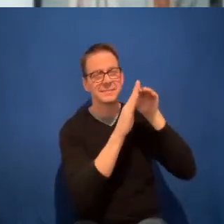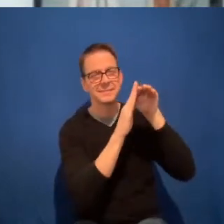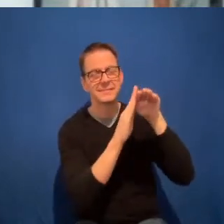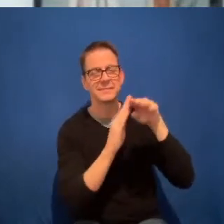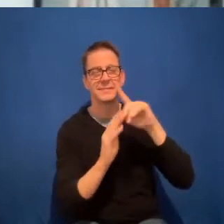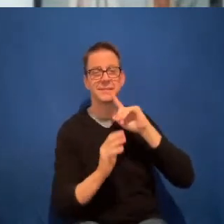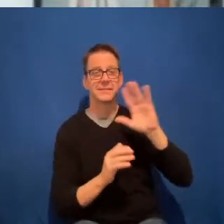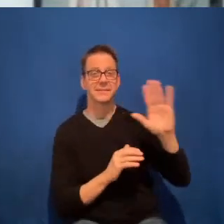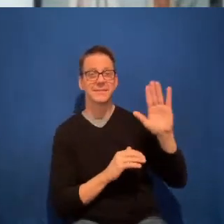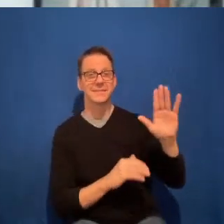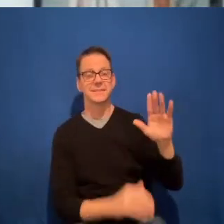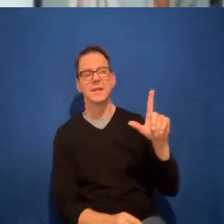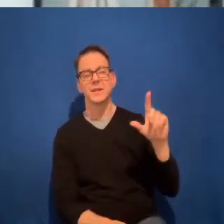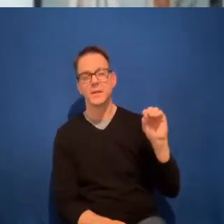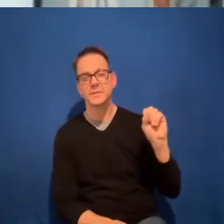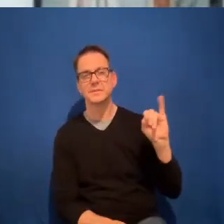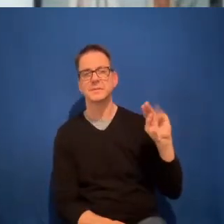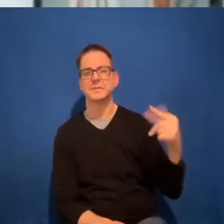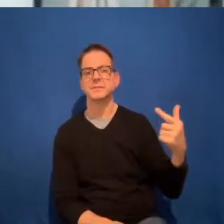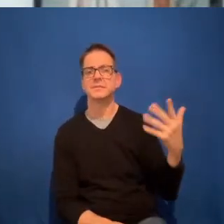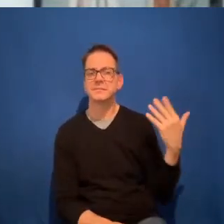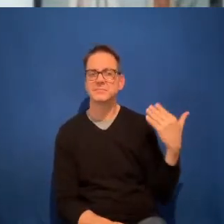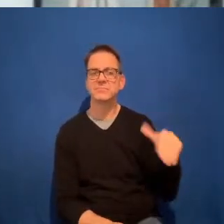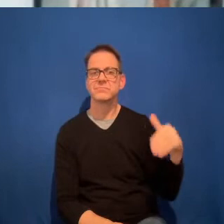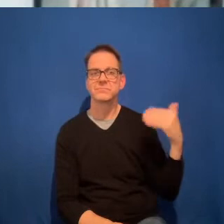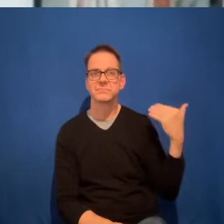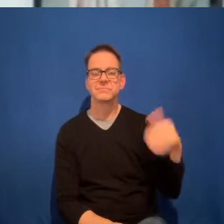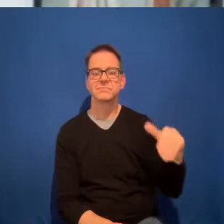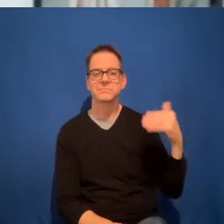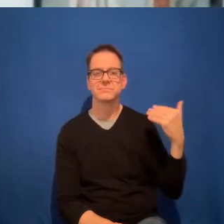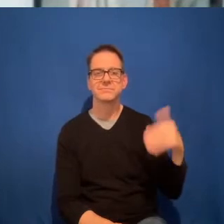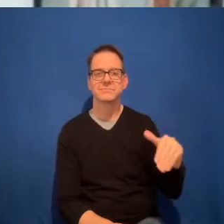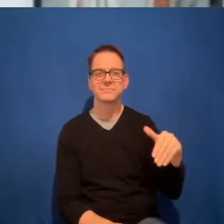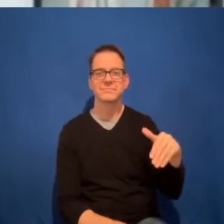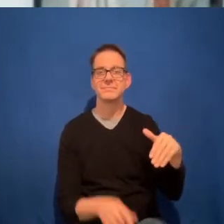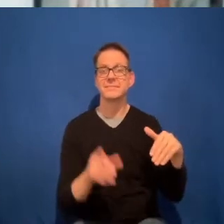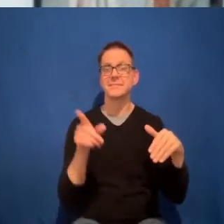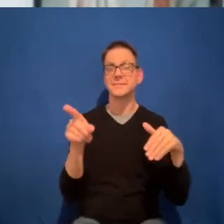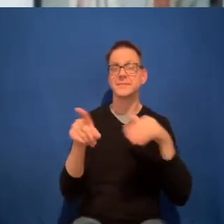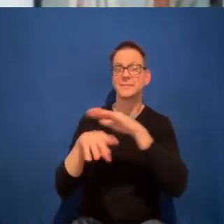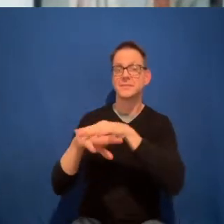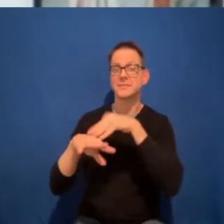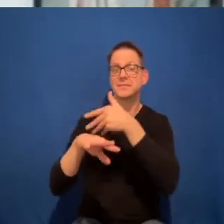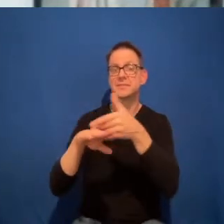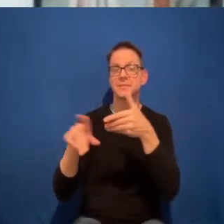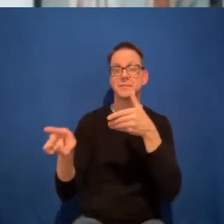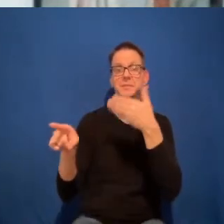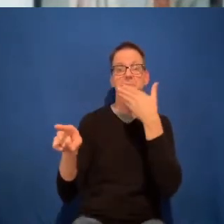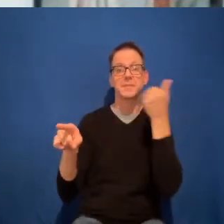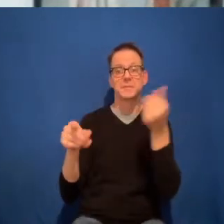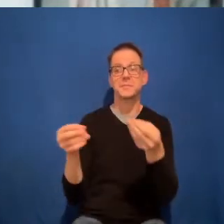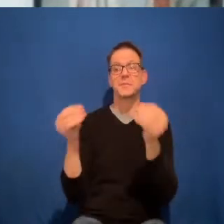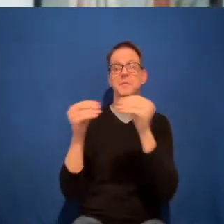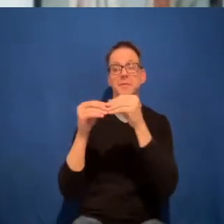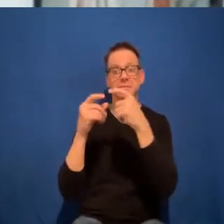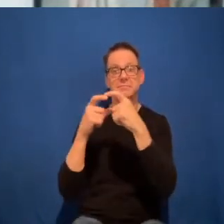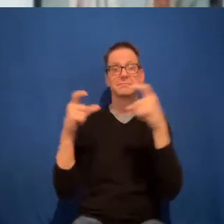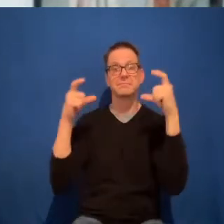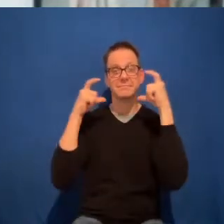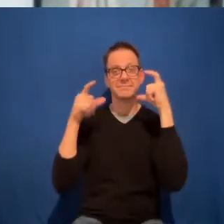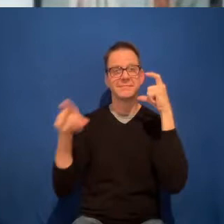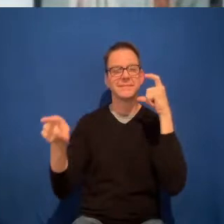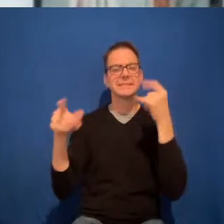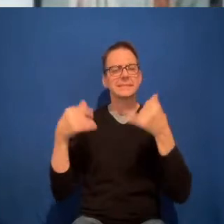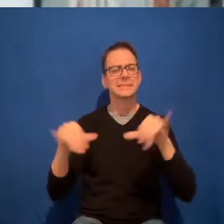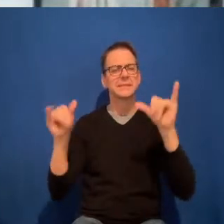masks were much more used, but still I saw a lot of non-compliance. I saw a lot